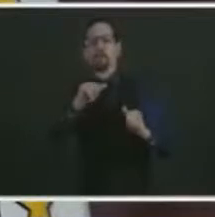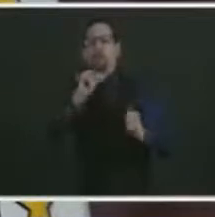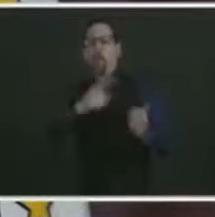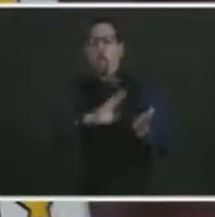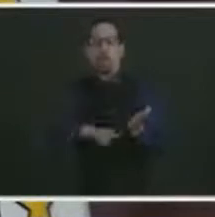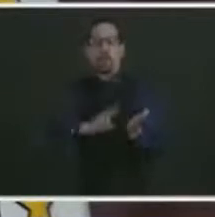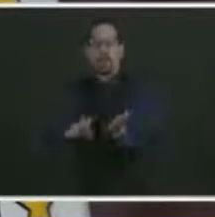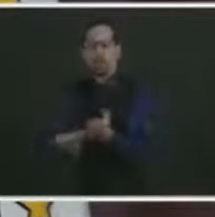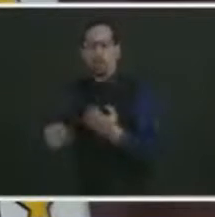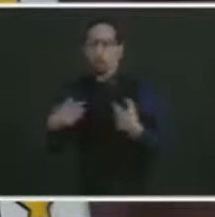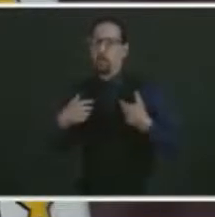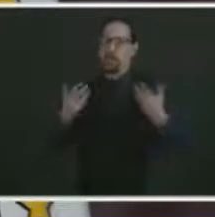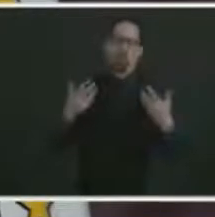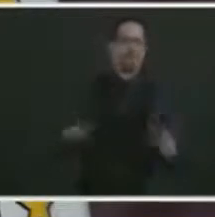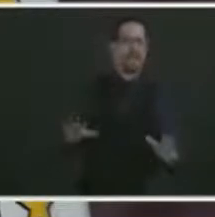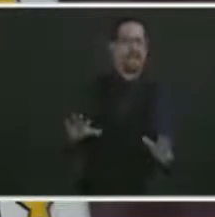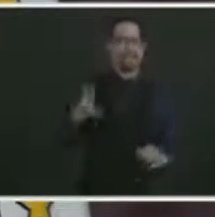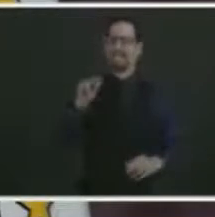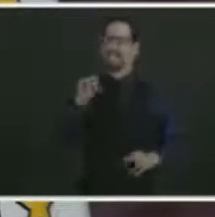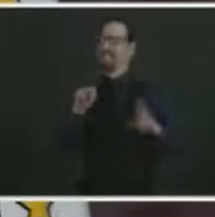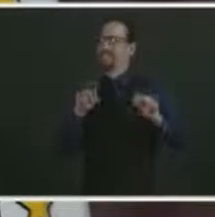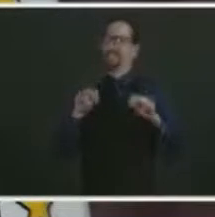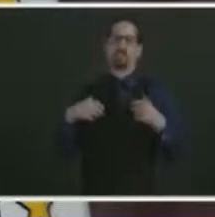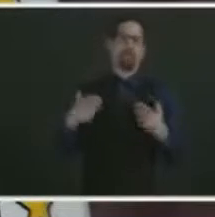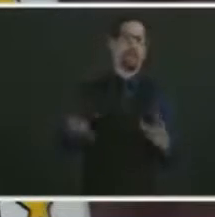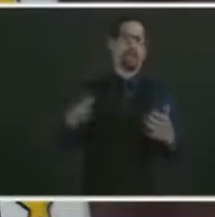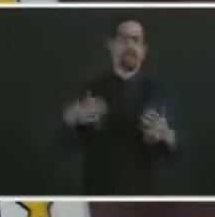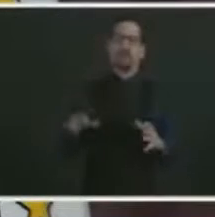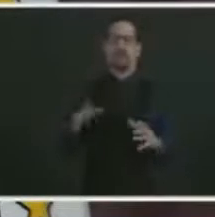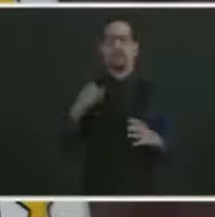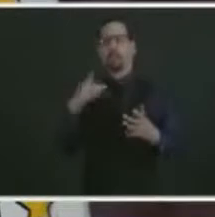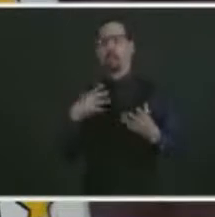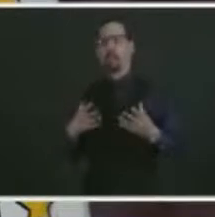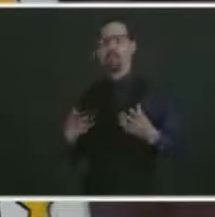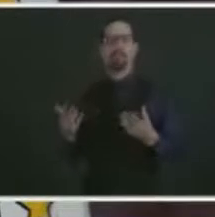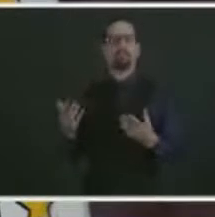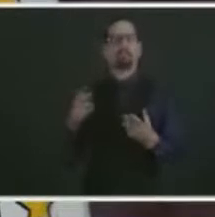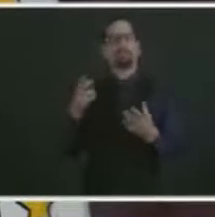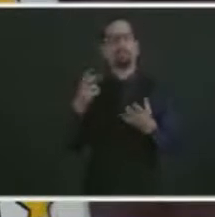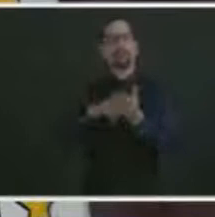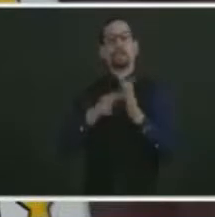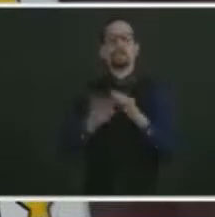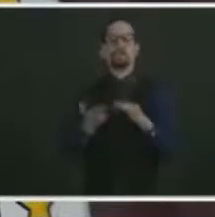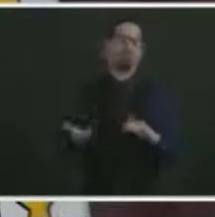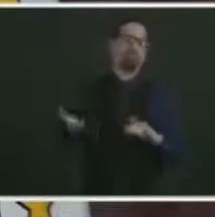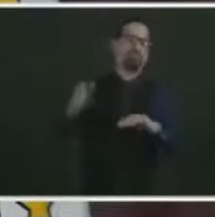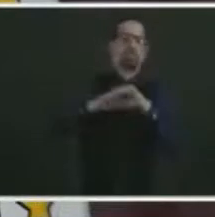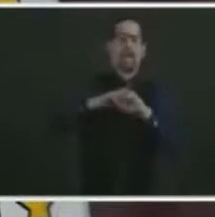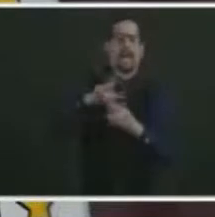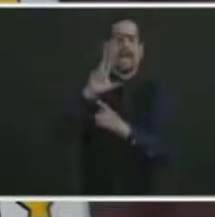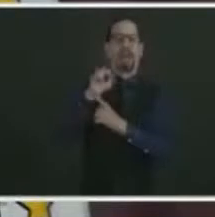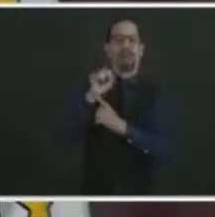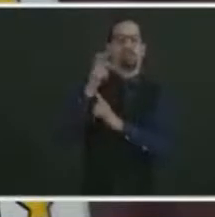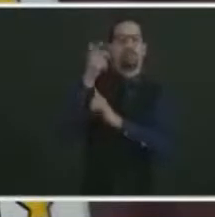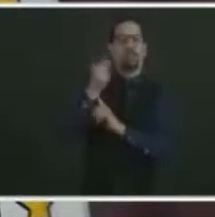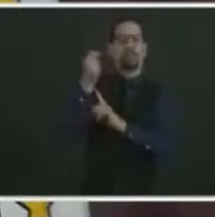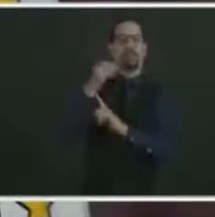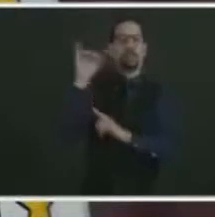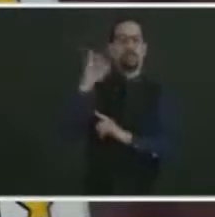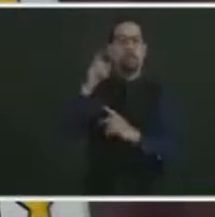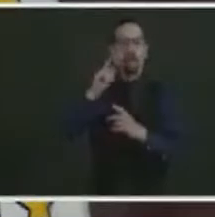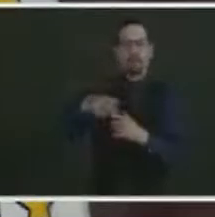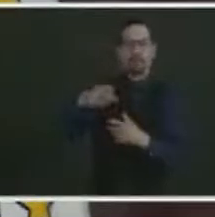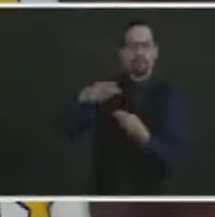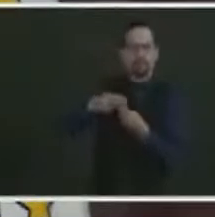am loath to do. The last thing I want to do is add to our unemployment insurance ranks. So I asked Director Smiley